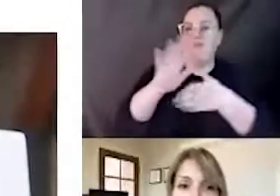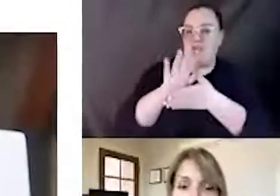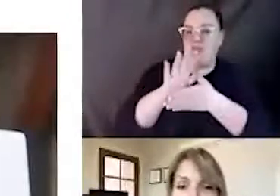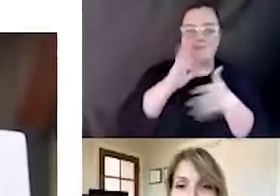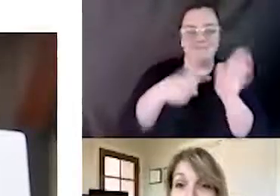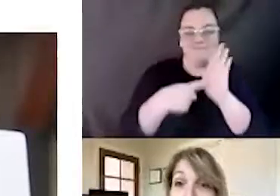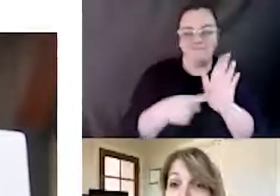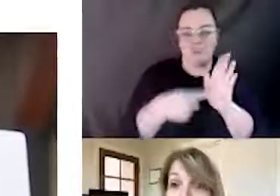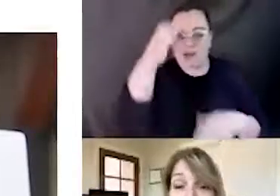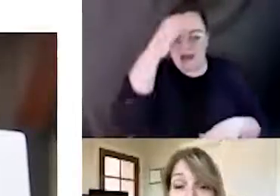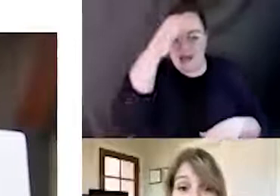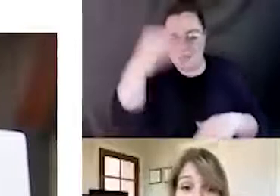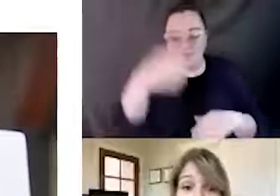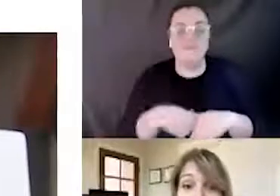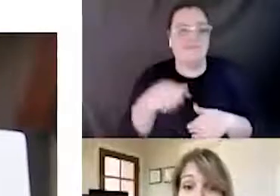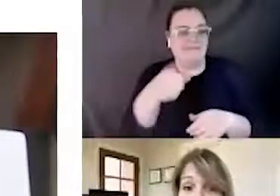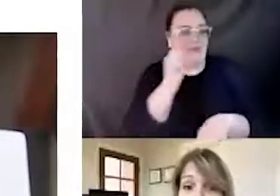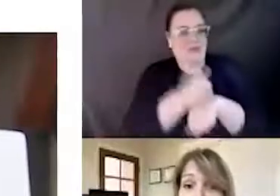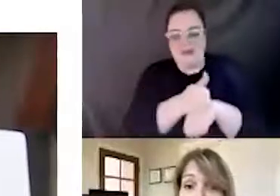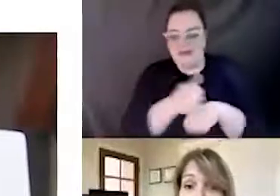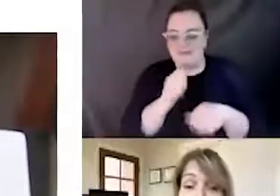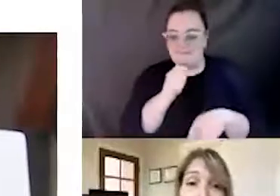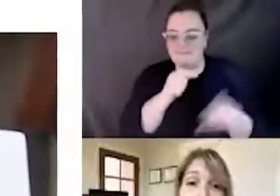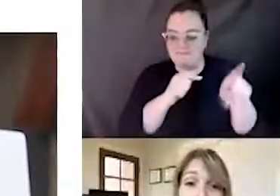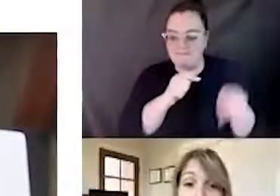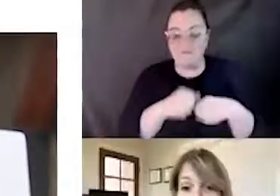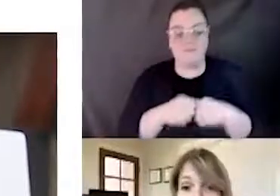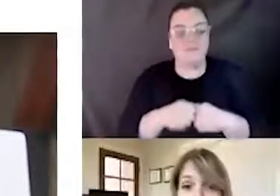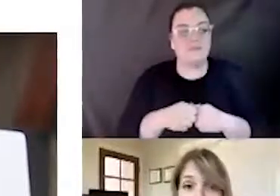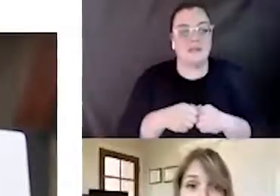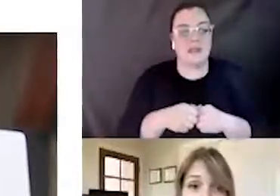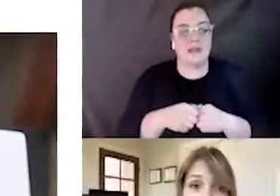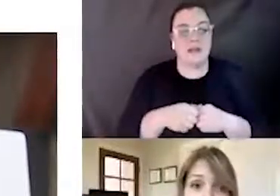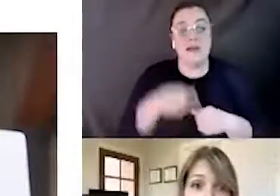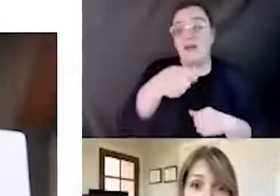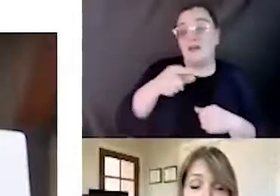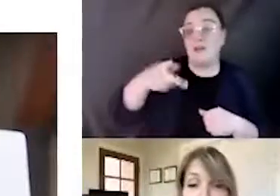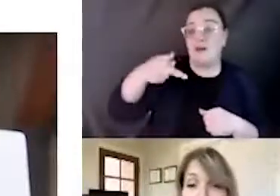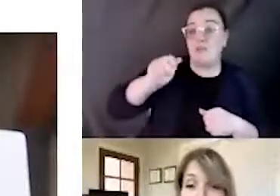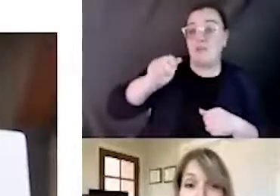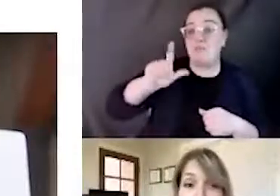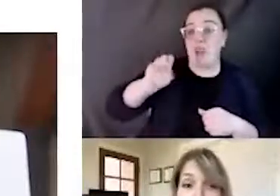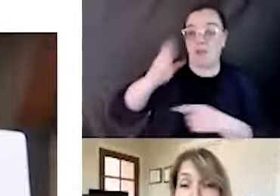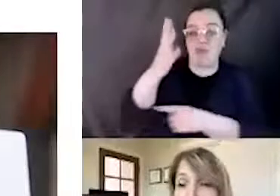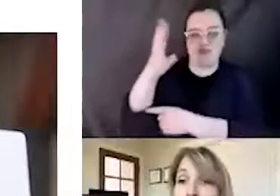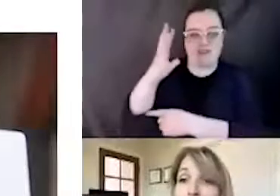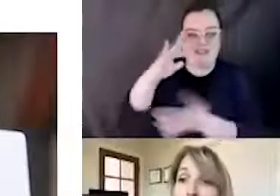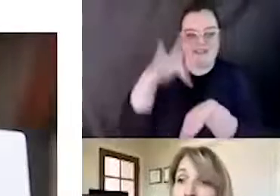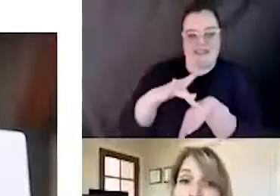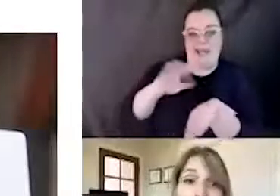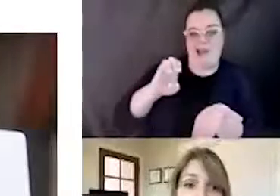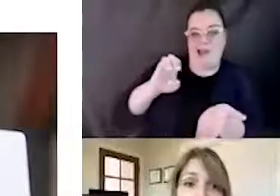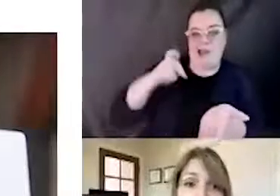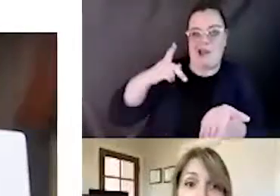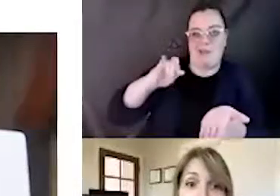warning, which included this setup here. In this example, the palm tree is the epicenter over here, and that's where the